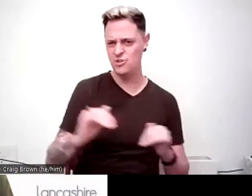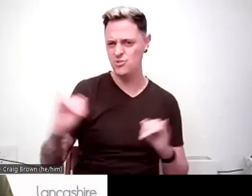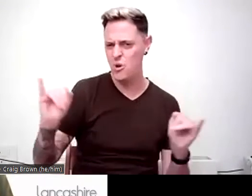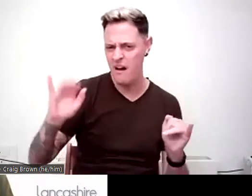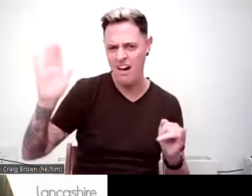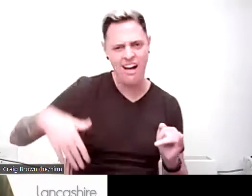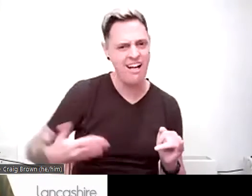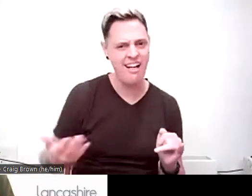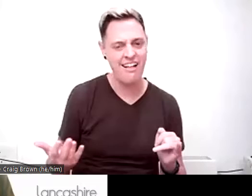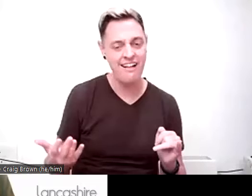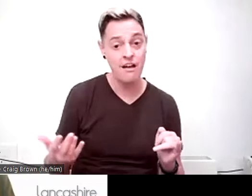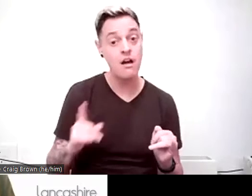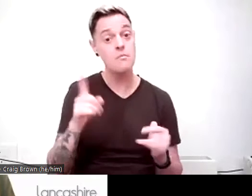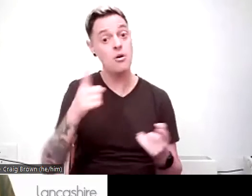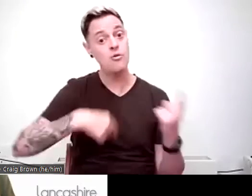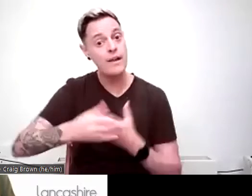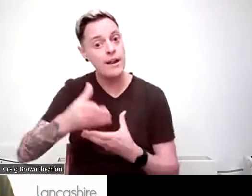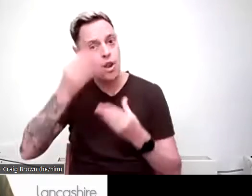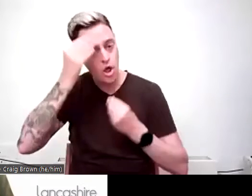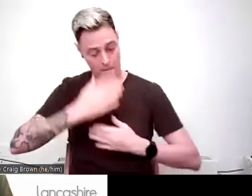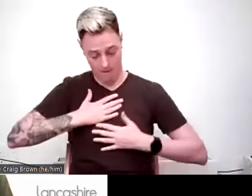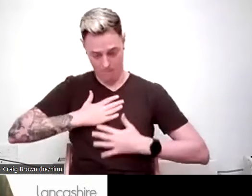learn about the body, and